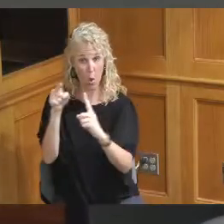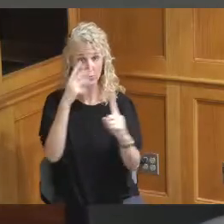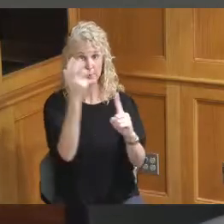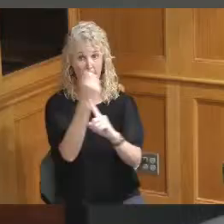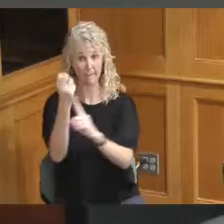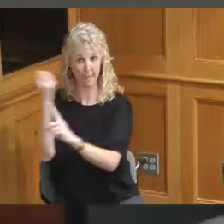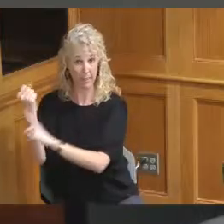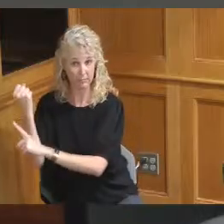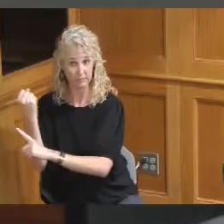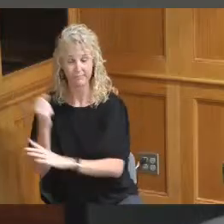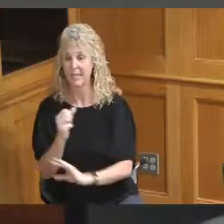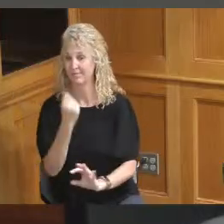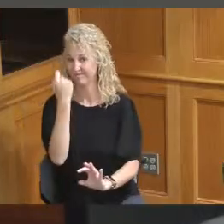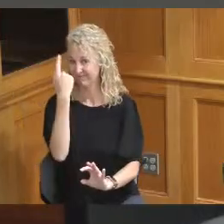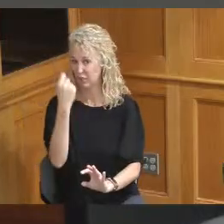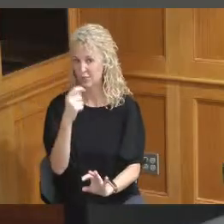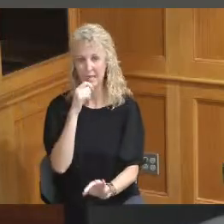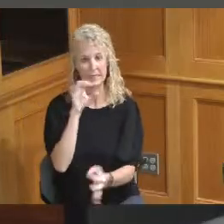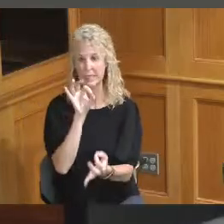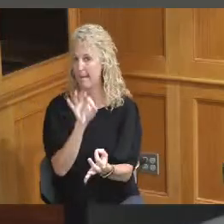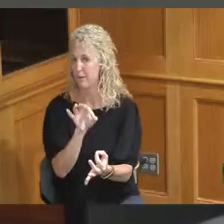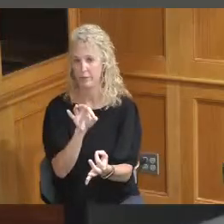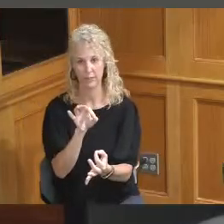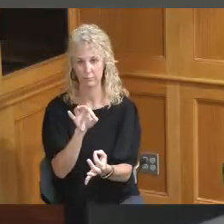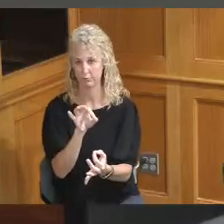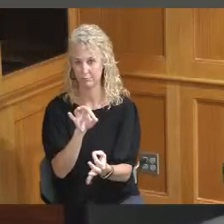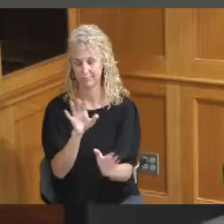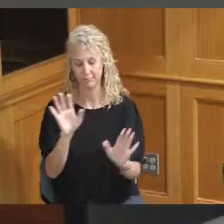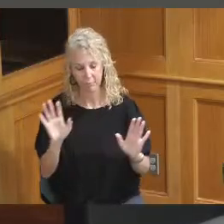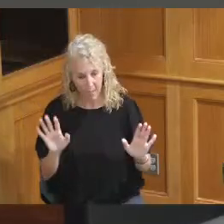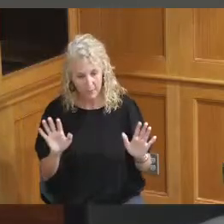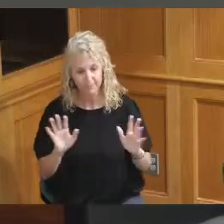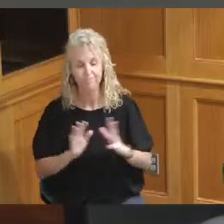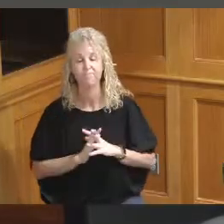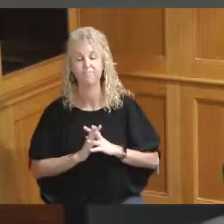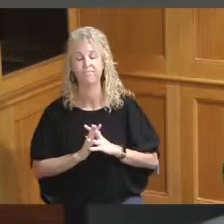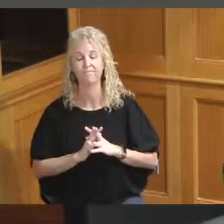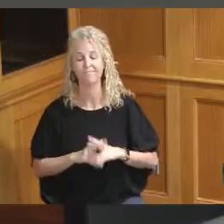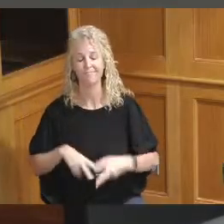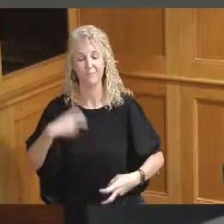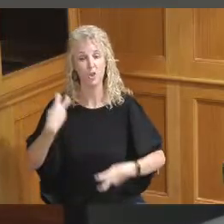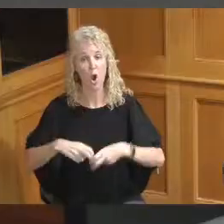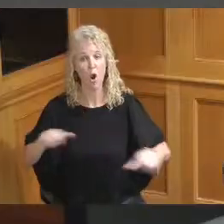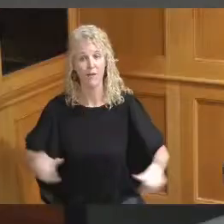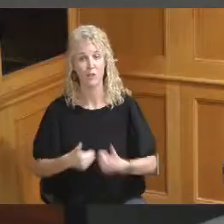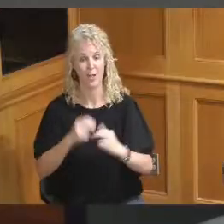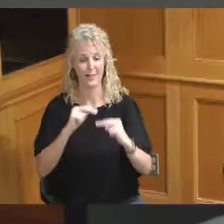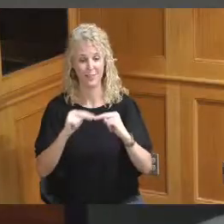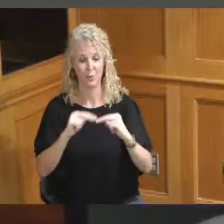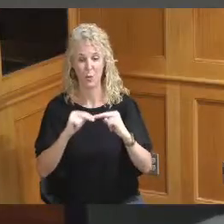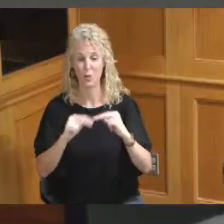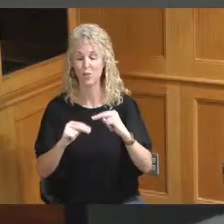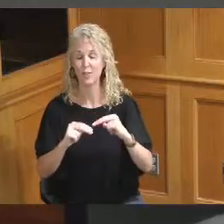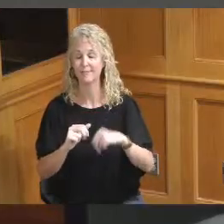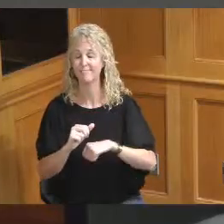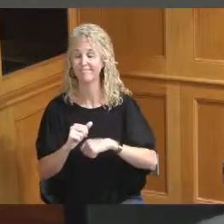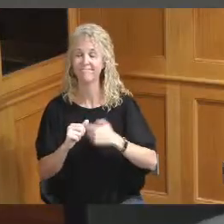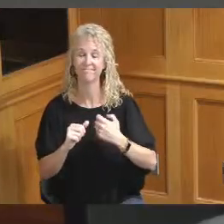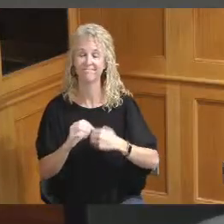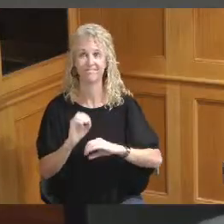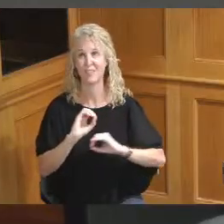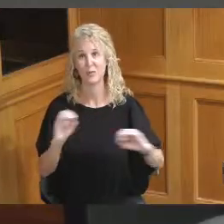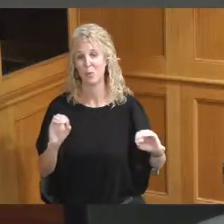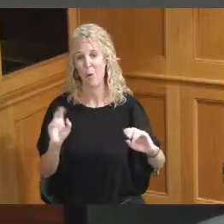clear, it's not perfect, but as often is the case in tough negotiations, no one leaves the table thinking they got the perfect